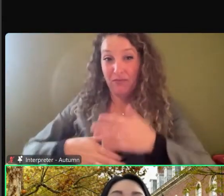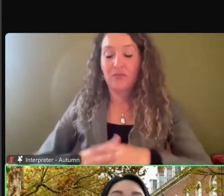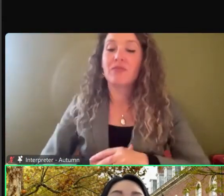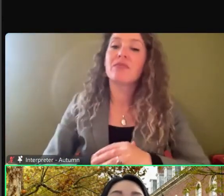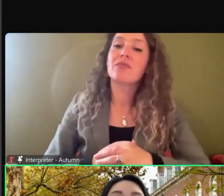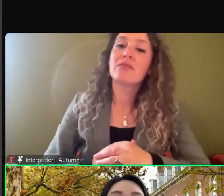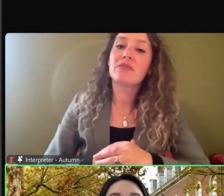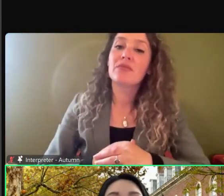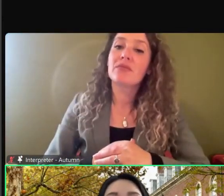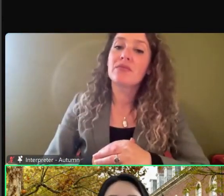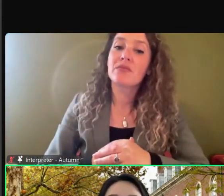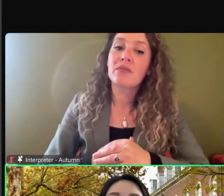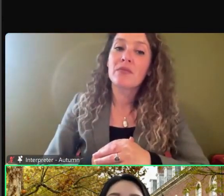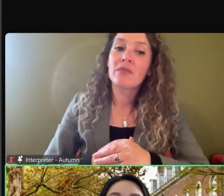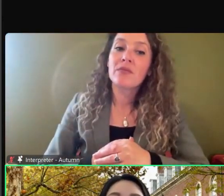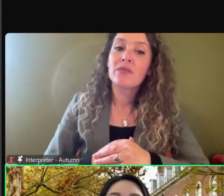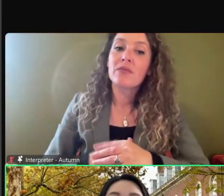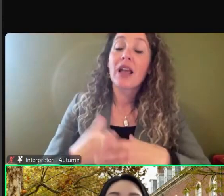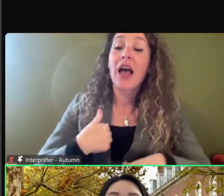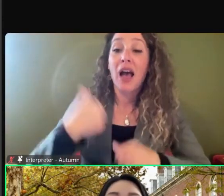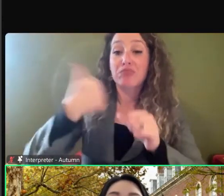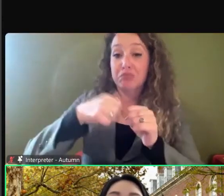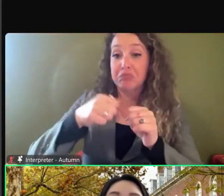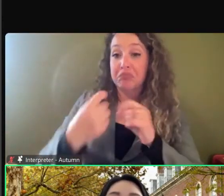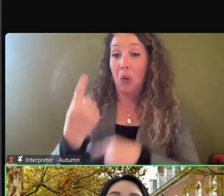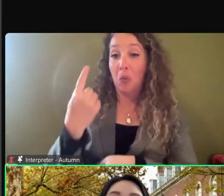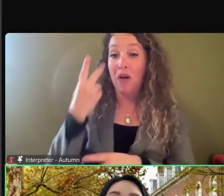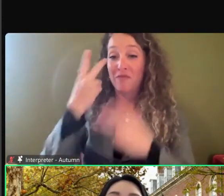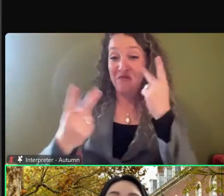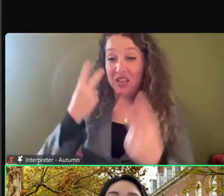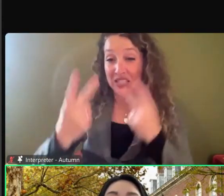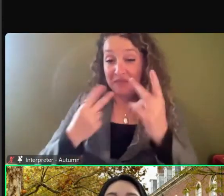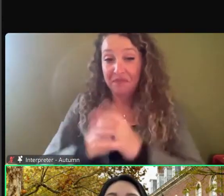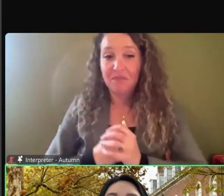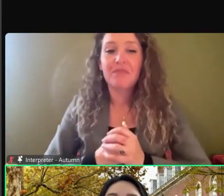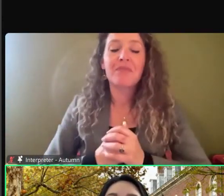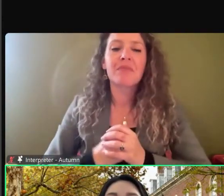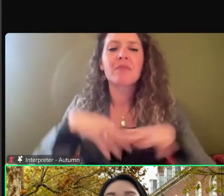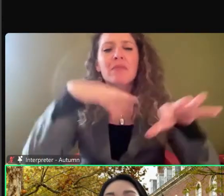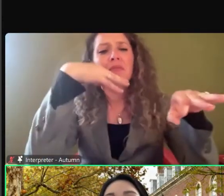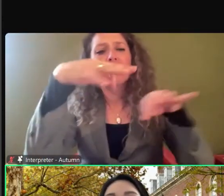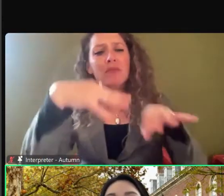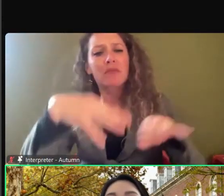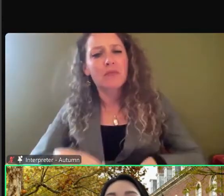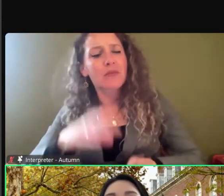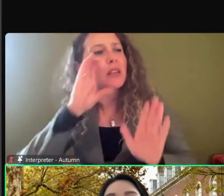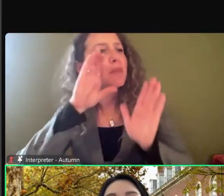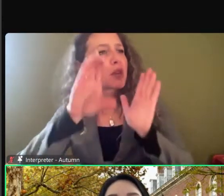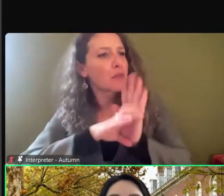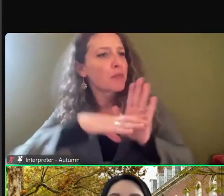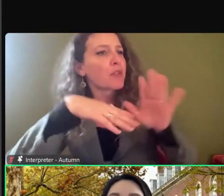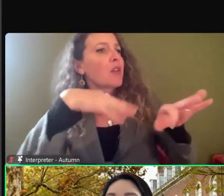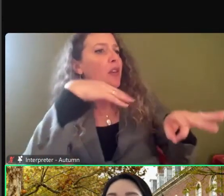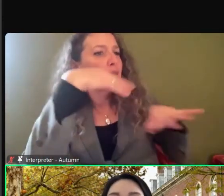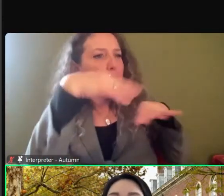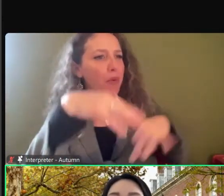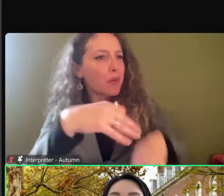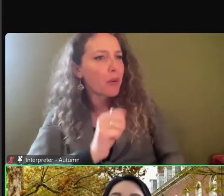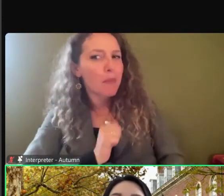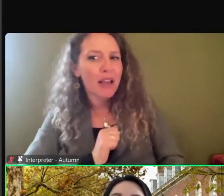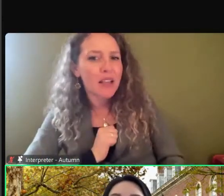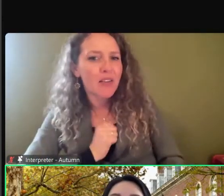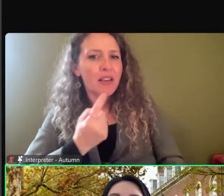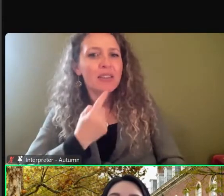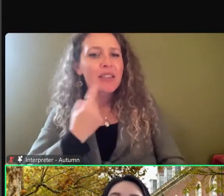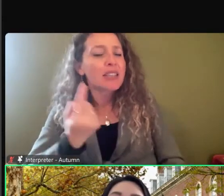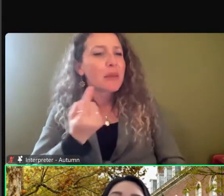I recall one visit when I described the image findings to my husband myself, saying something like